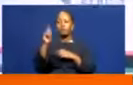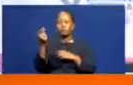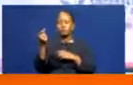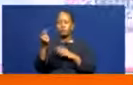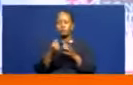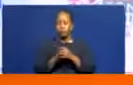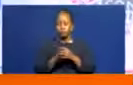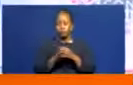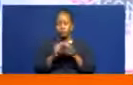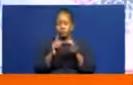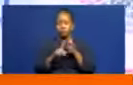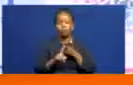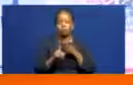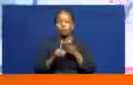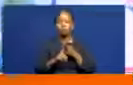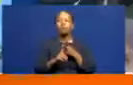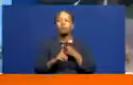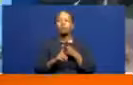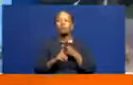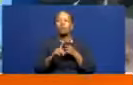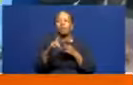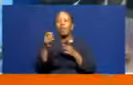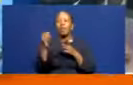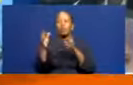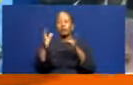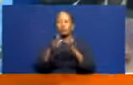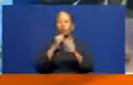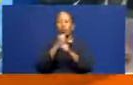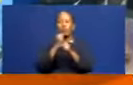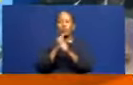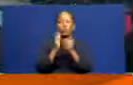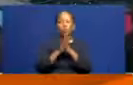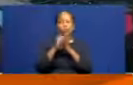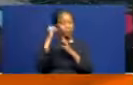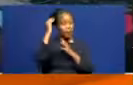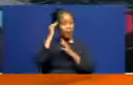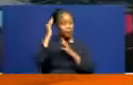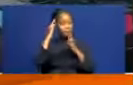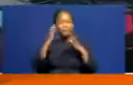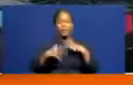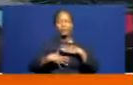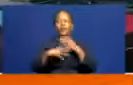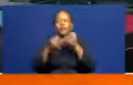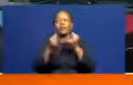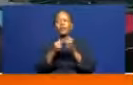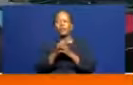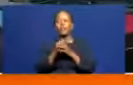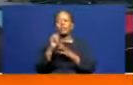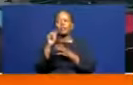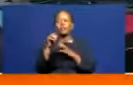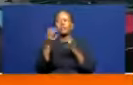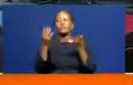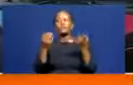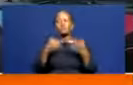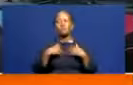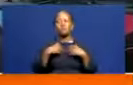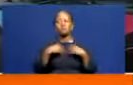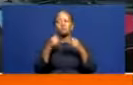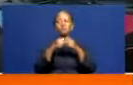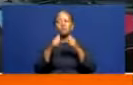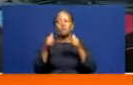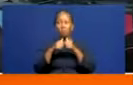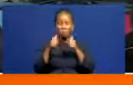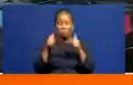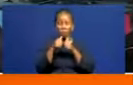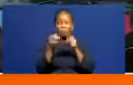Mental health. The group that's working on mental health, please step forward. You are receiving...